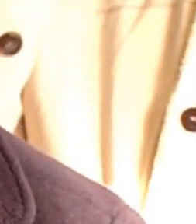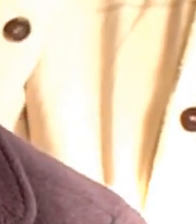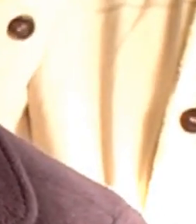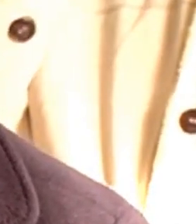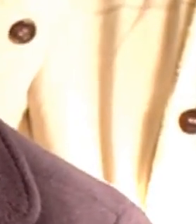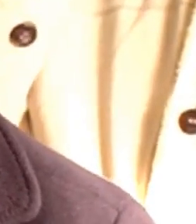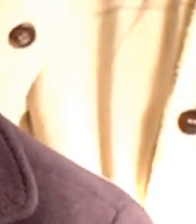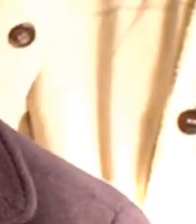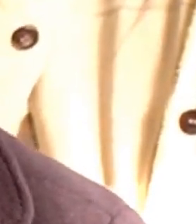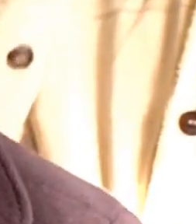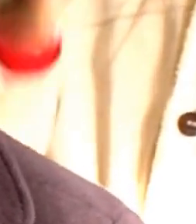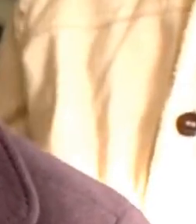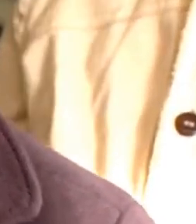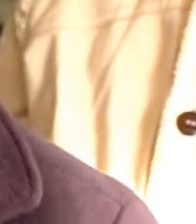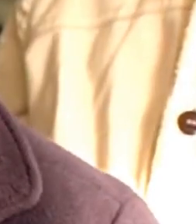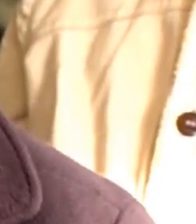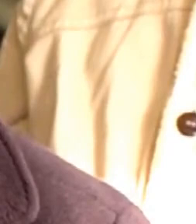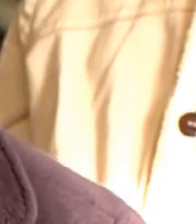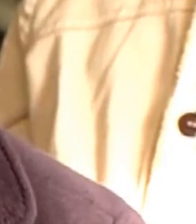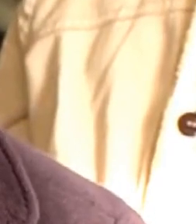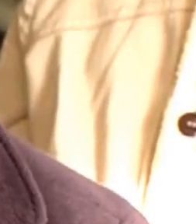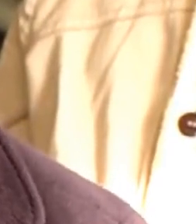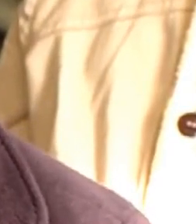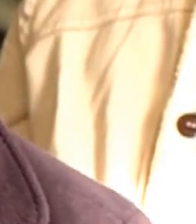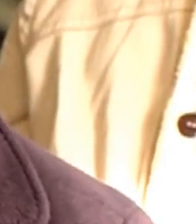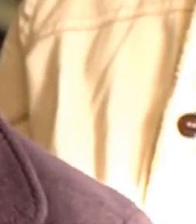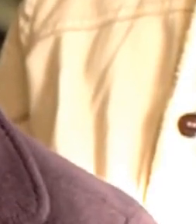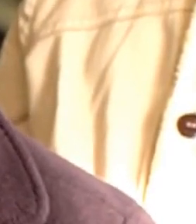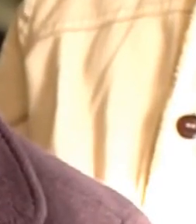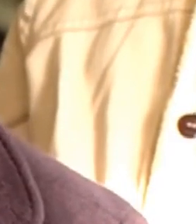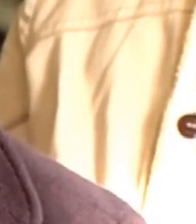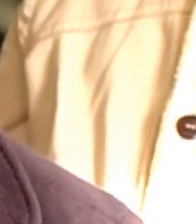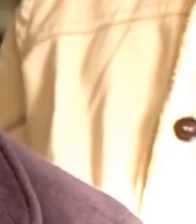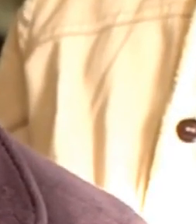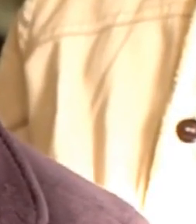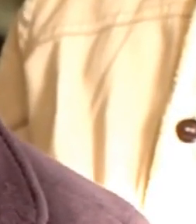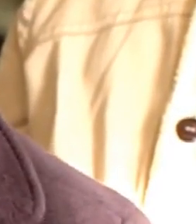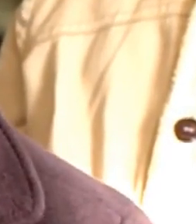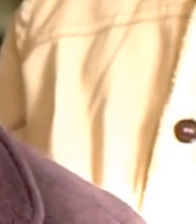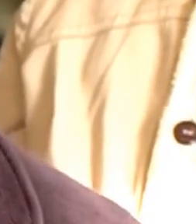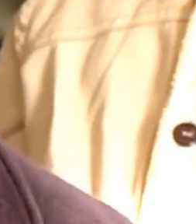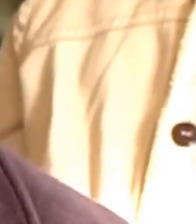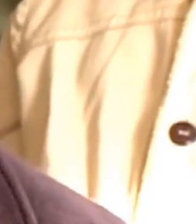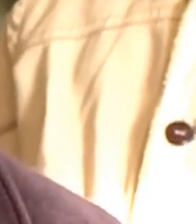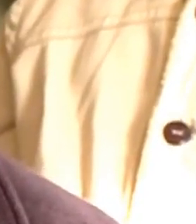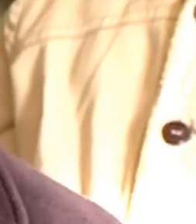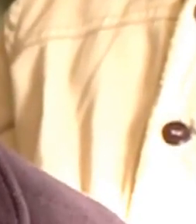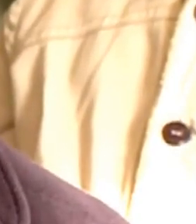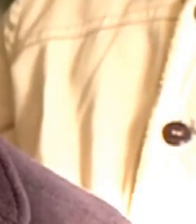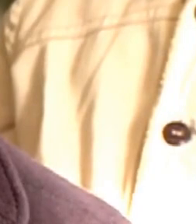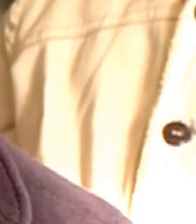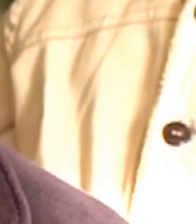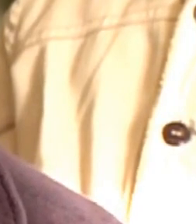isihlukumeze kakhulu nje, ilulaza isimo sethu, isibuyisela phansi, iyasidegrade